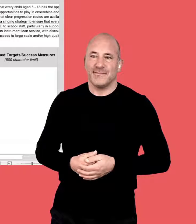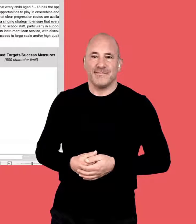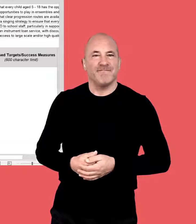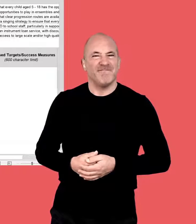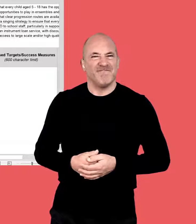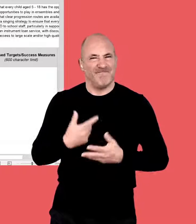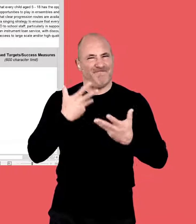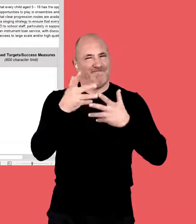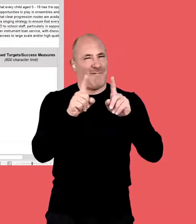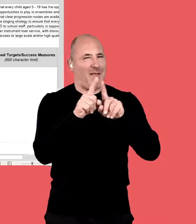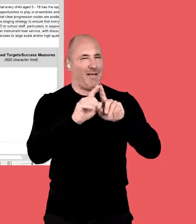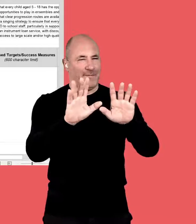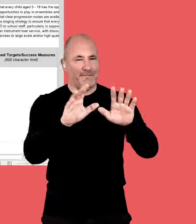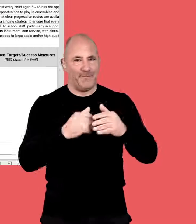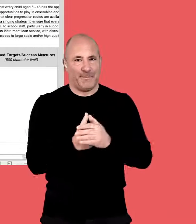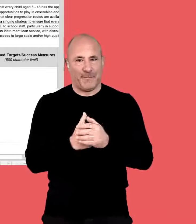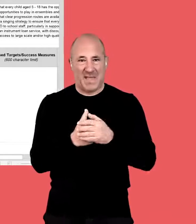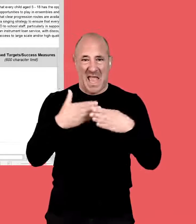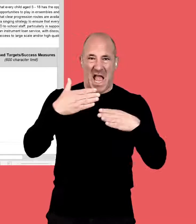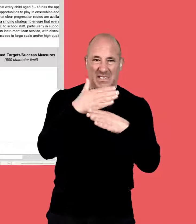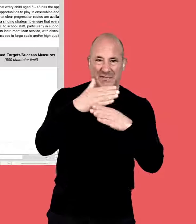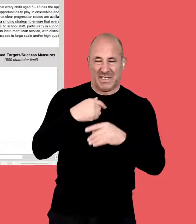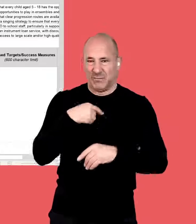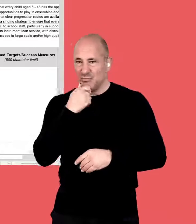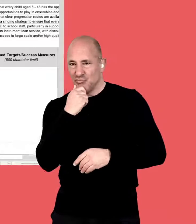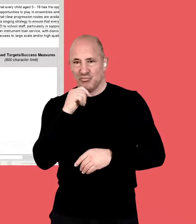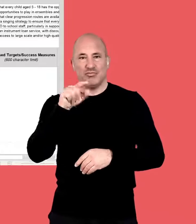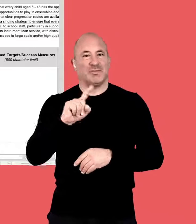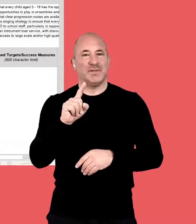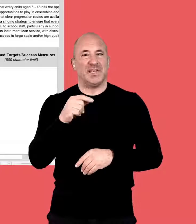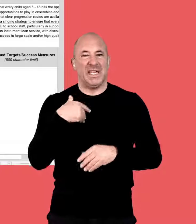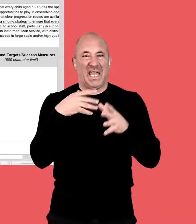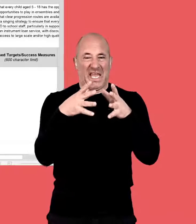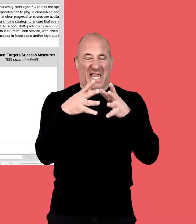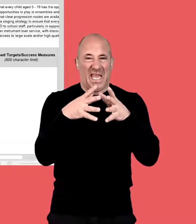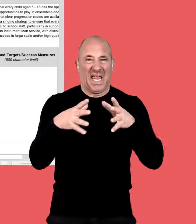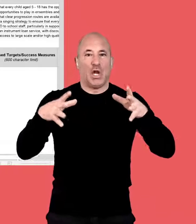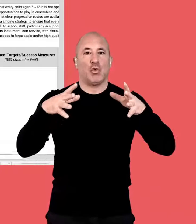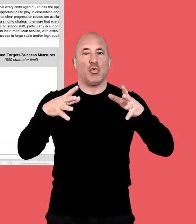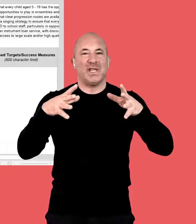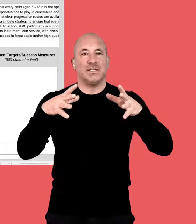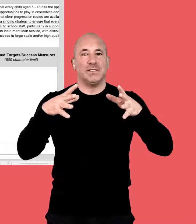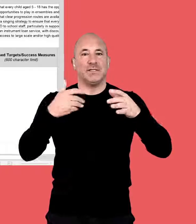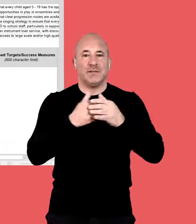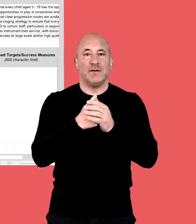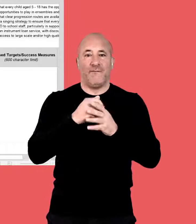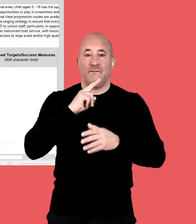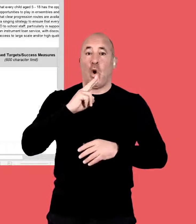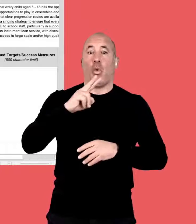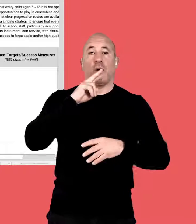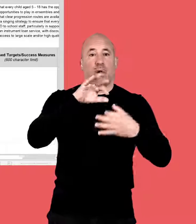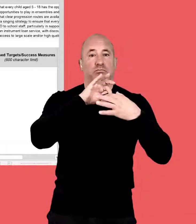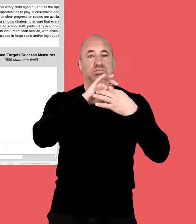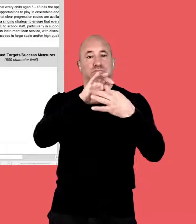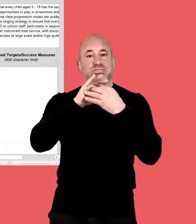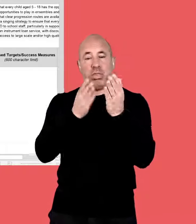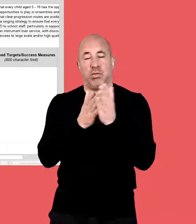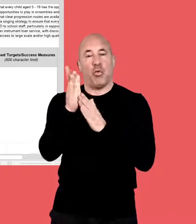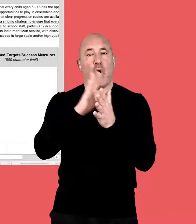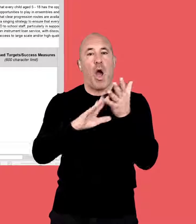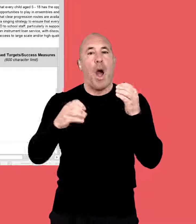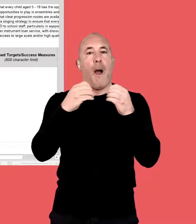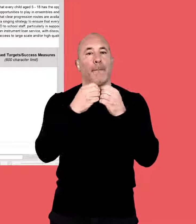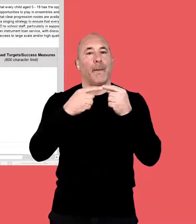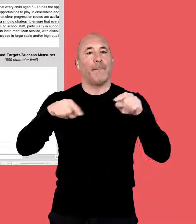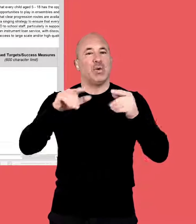So for this example, as an activity, I'm going to put in that I'd like to increase vocal engagement